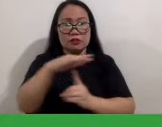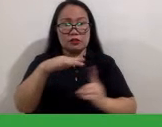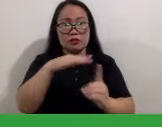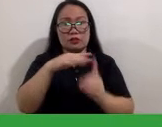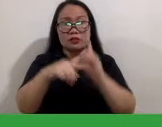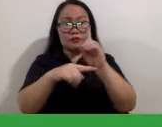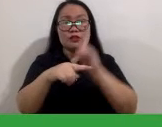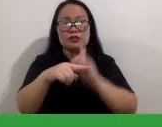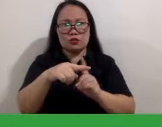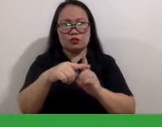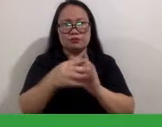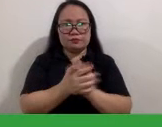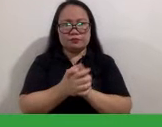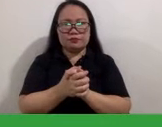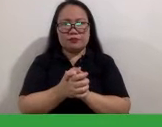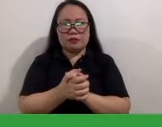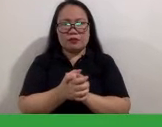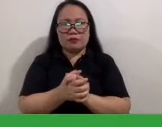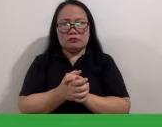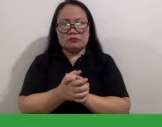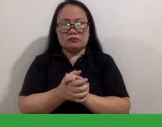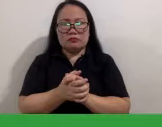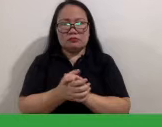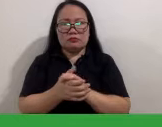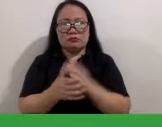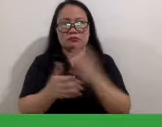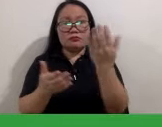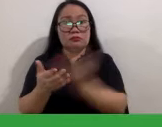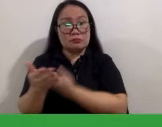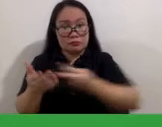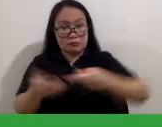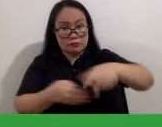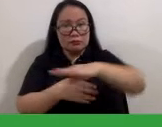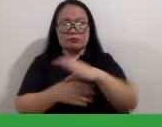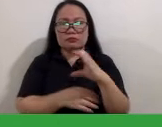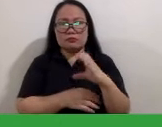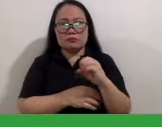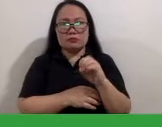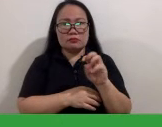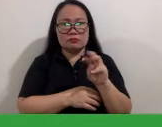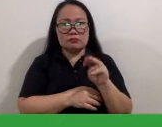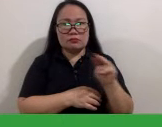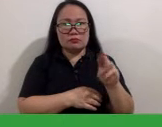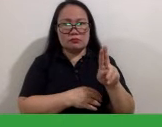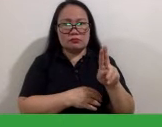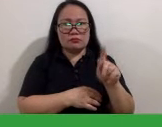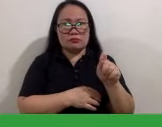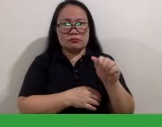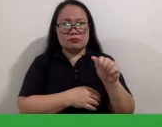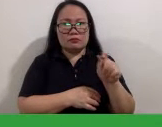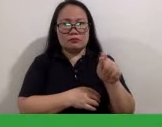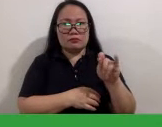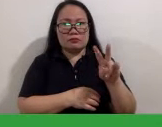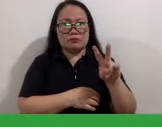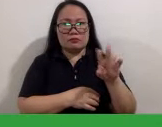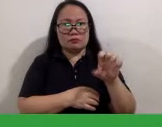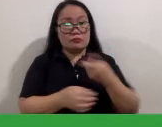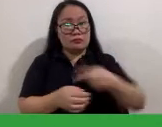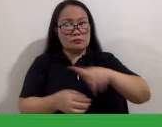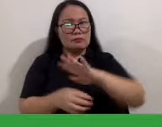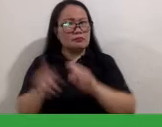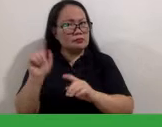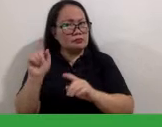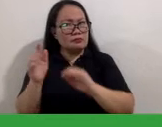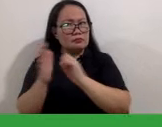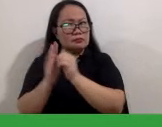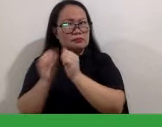Okay, another property is we have the commutative property. What do we mean by commutative property? This is